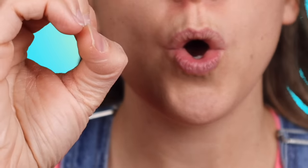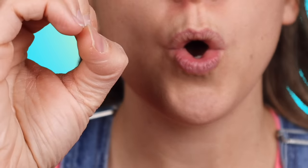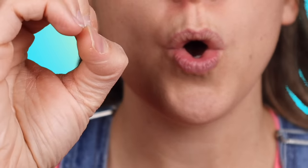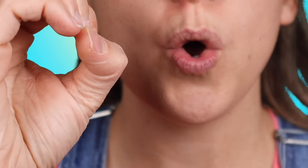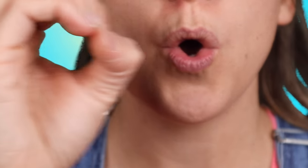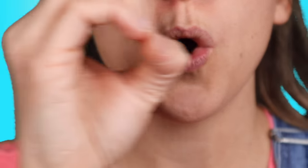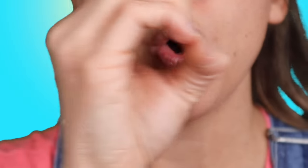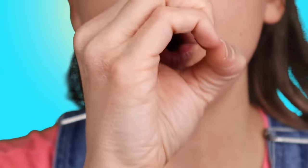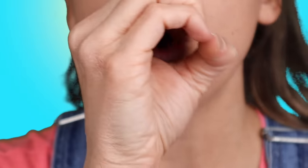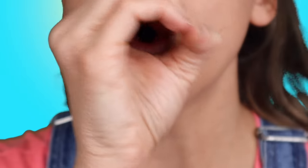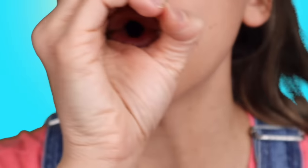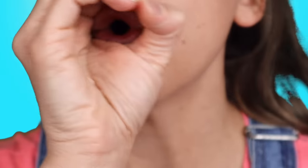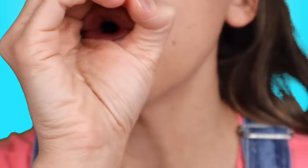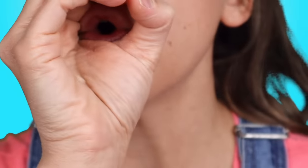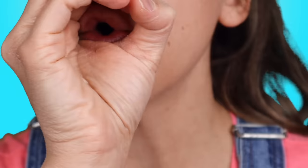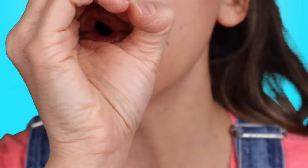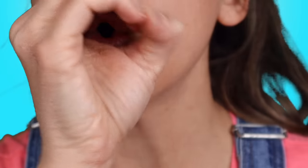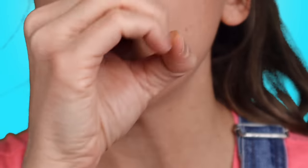O.